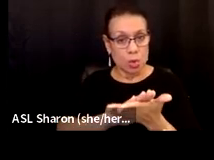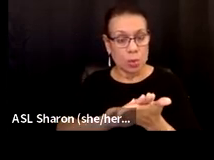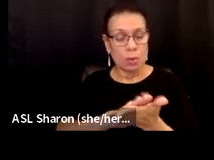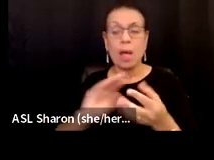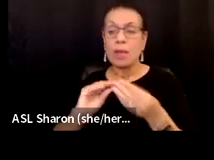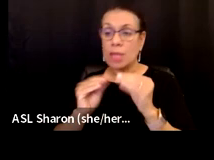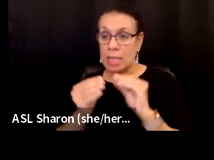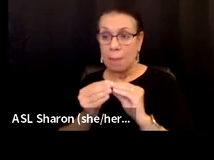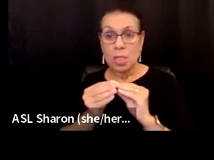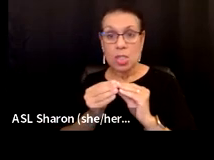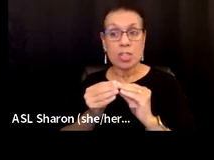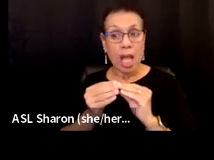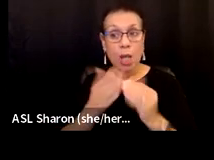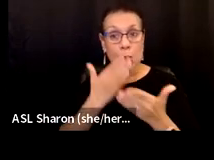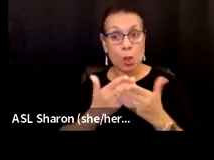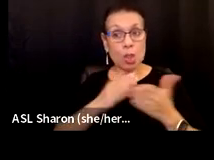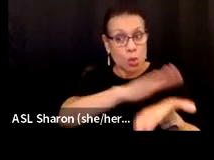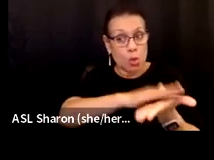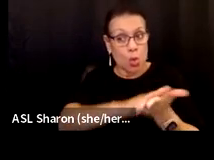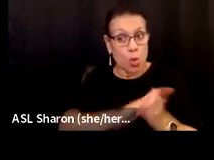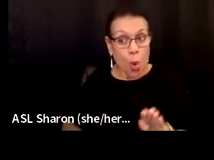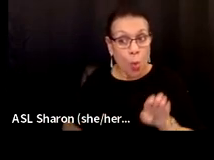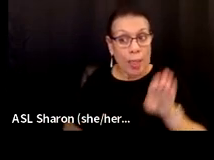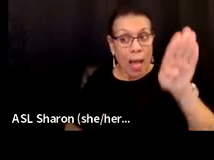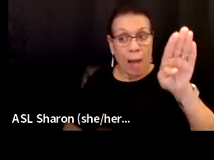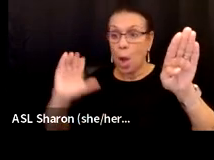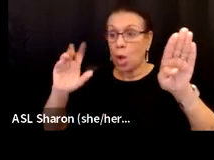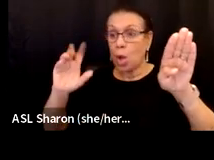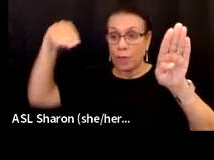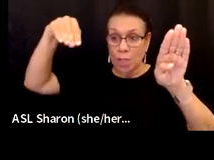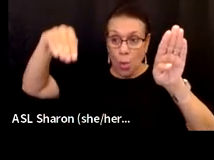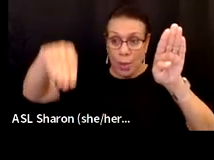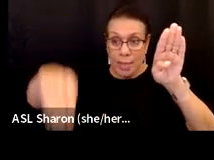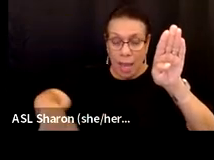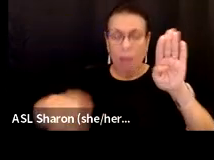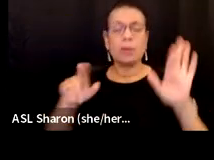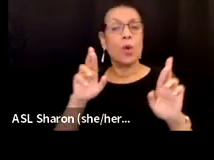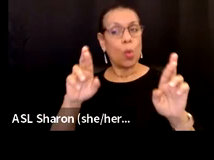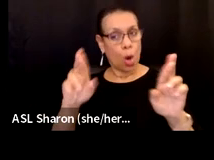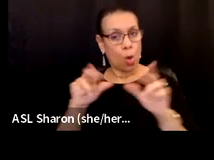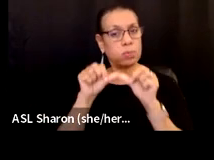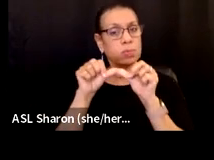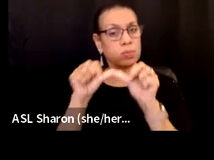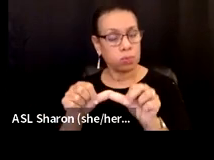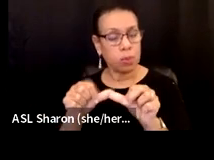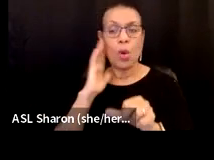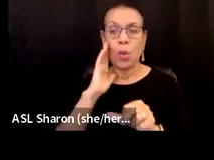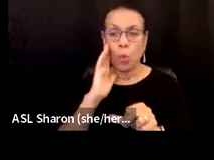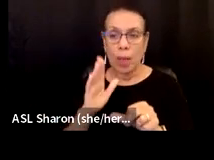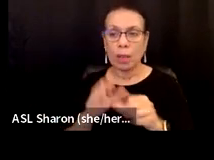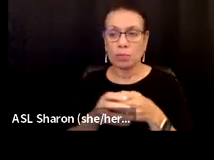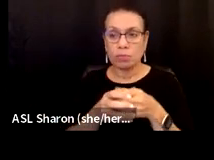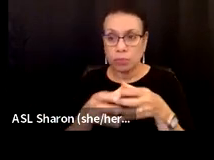move in the right direction as long as they do we are hope we're hopeful that we are going to continue to progress and remove